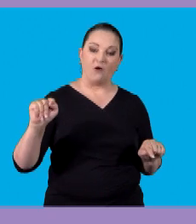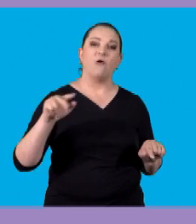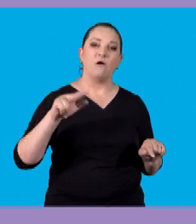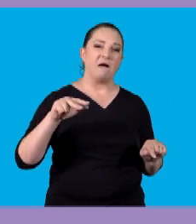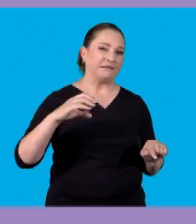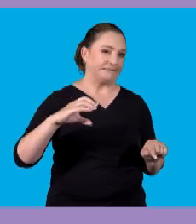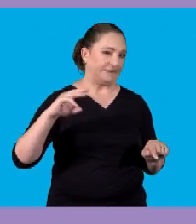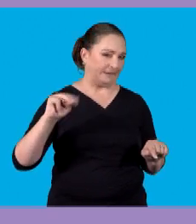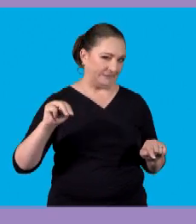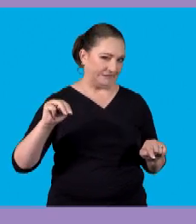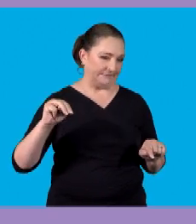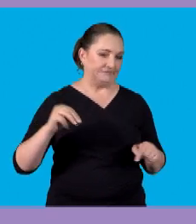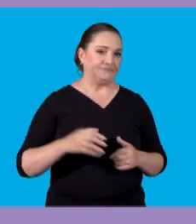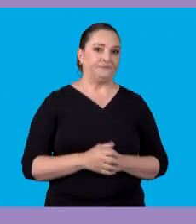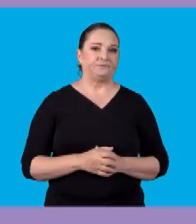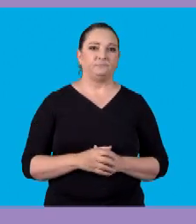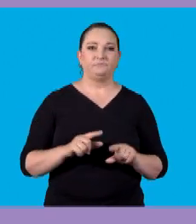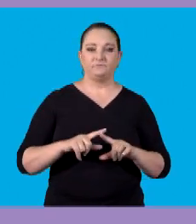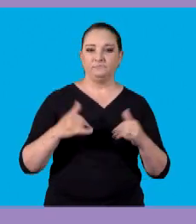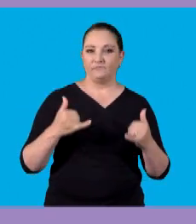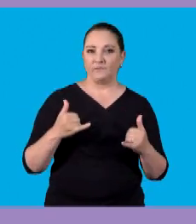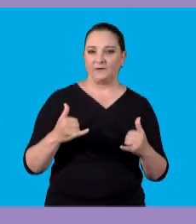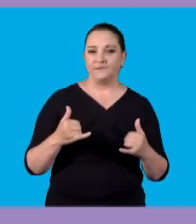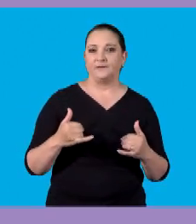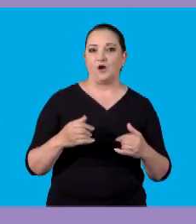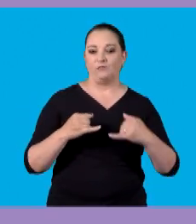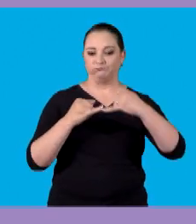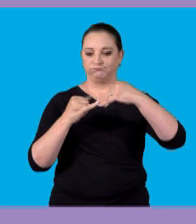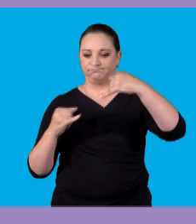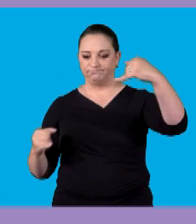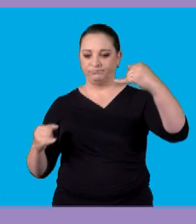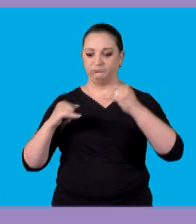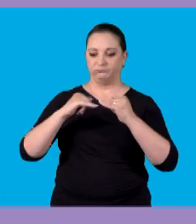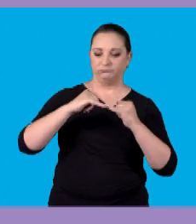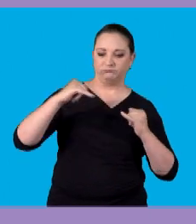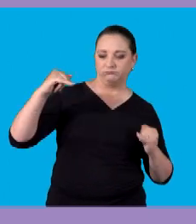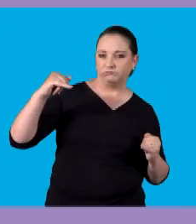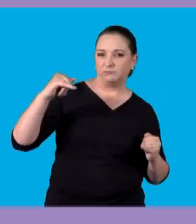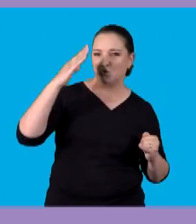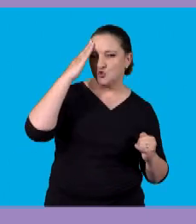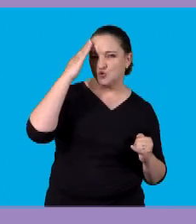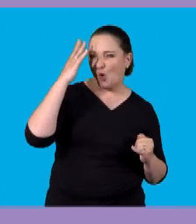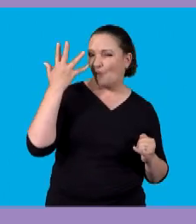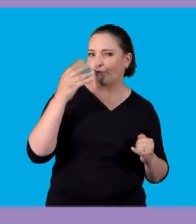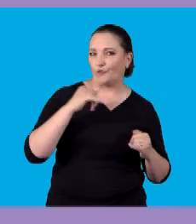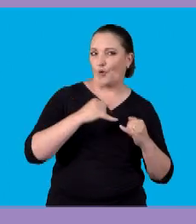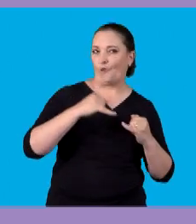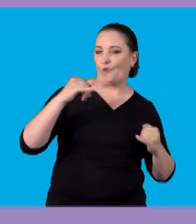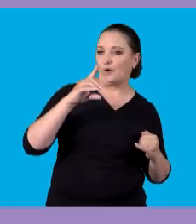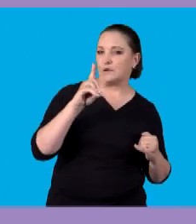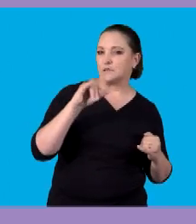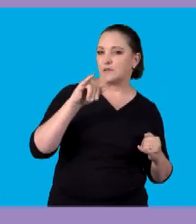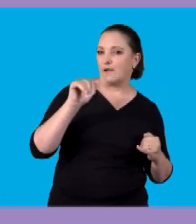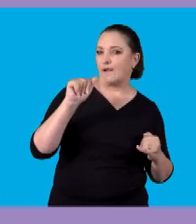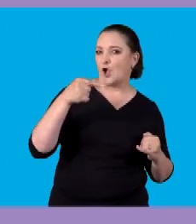which is 18 centimeters. Now, DB is a diagonal of a parallelogram. And what do we know about diagonals